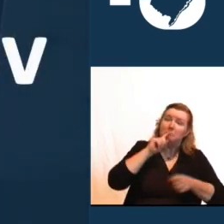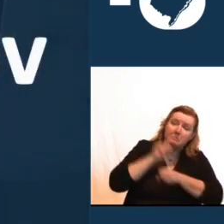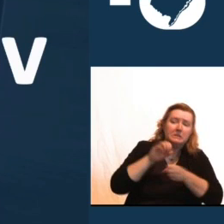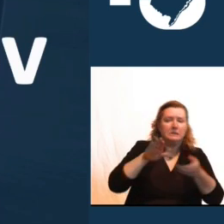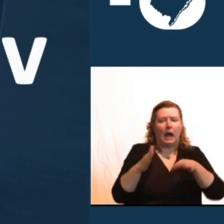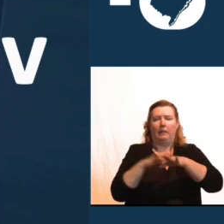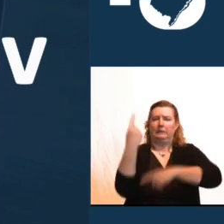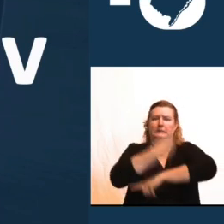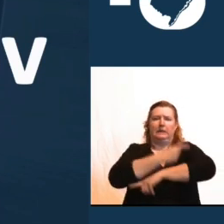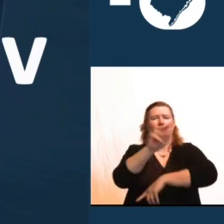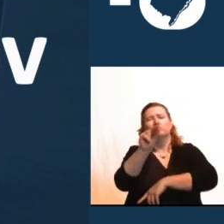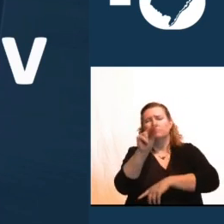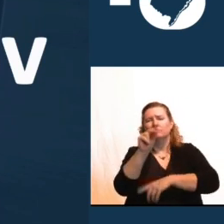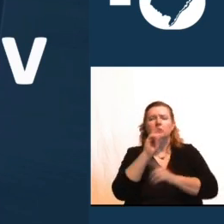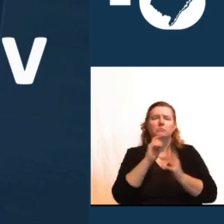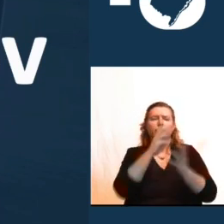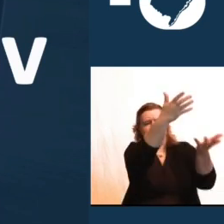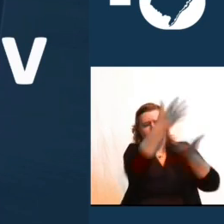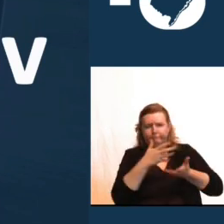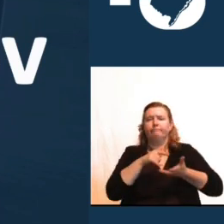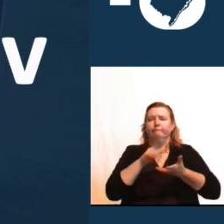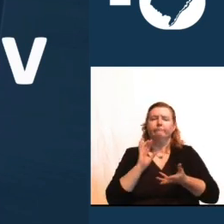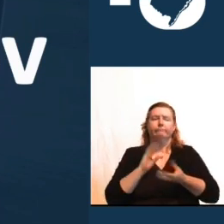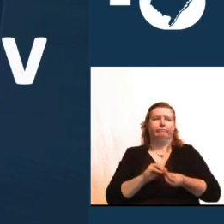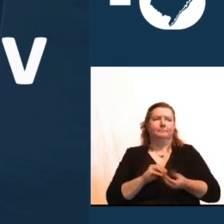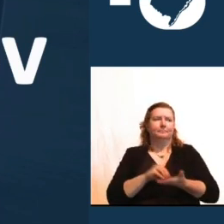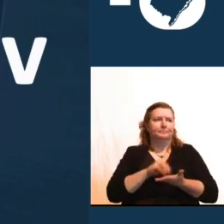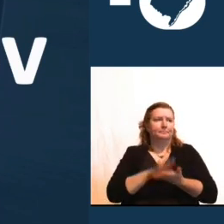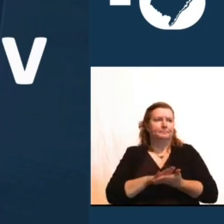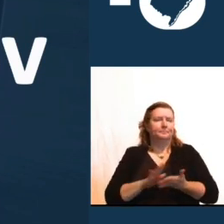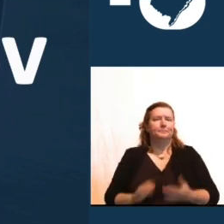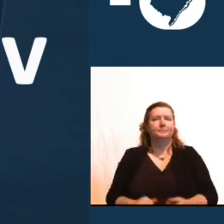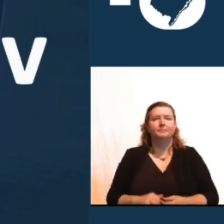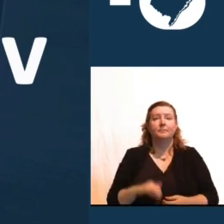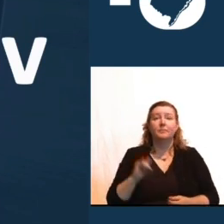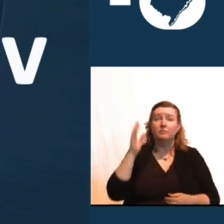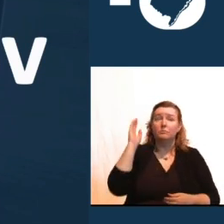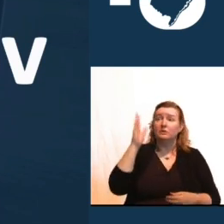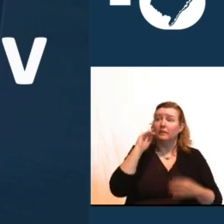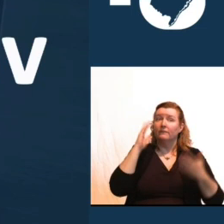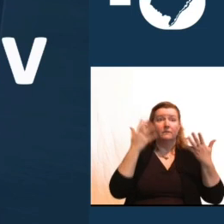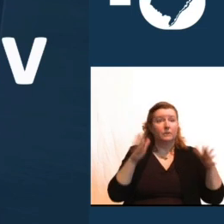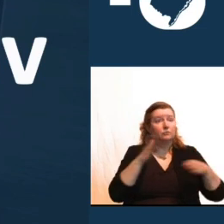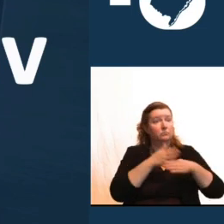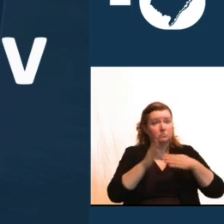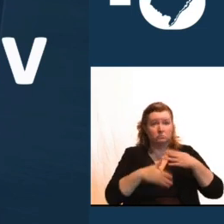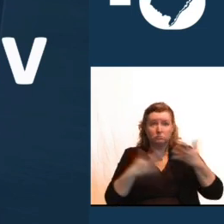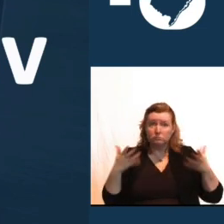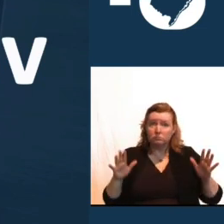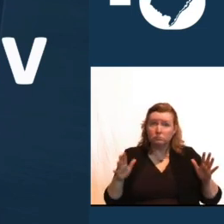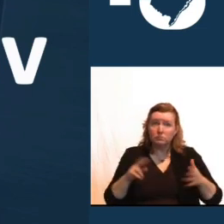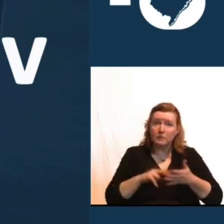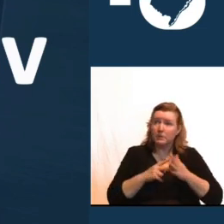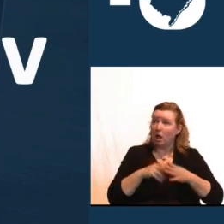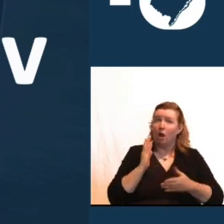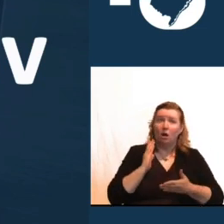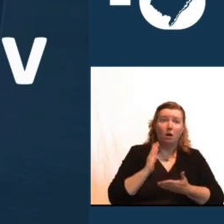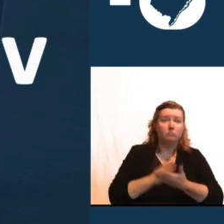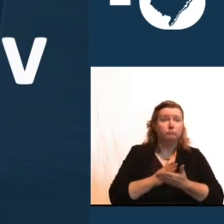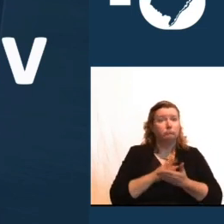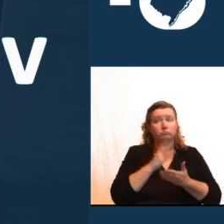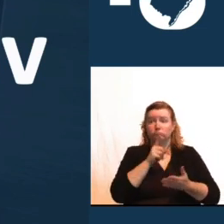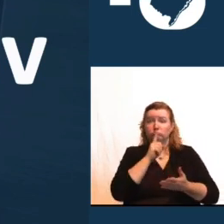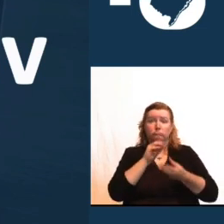are ending, we will continue to provide these numbers through our online dashboard on a daily basis. This includes a new page